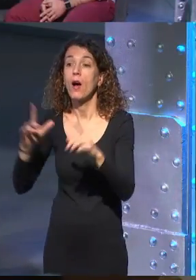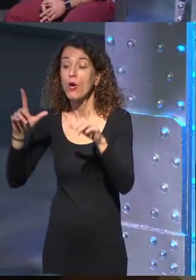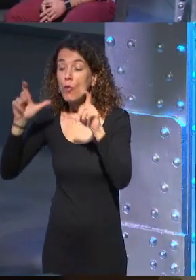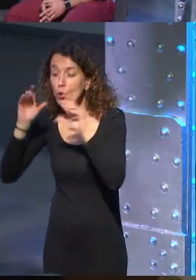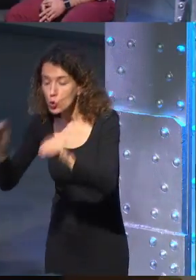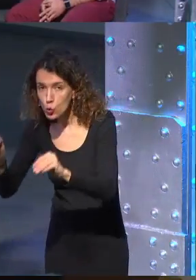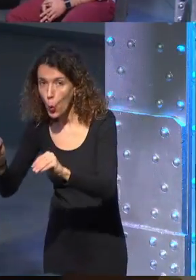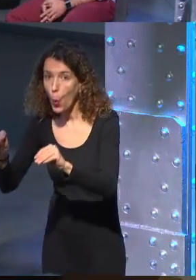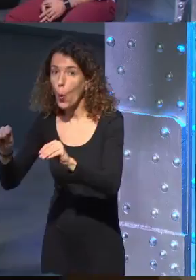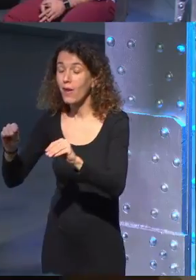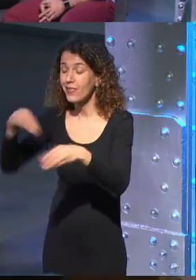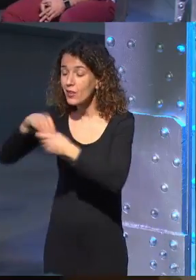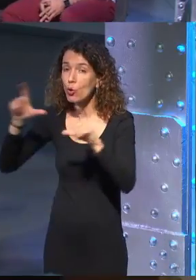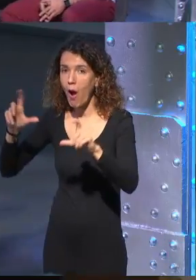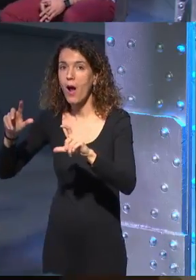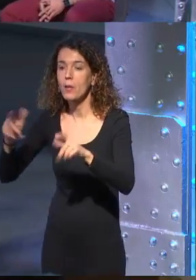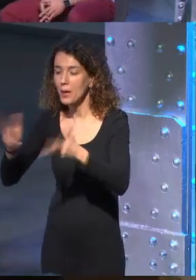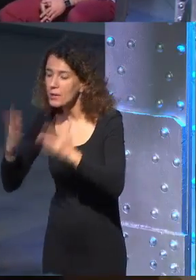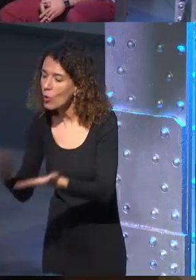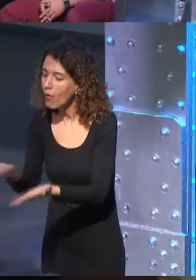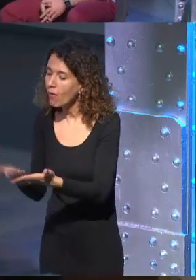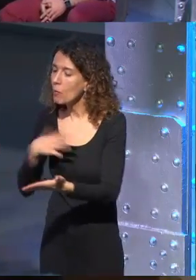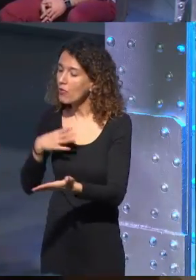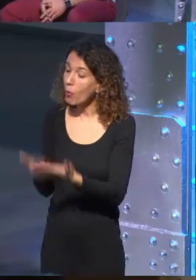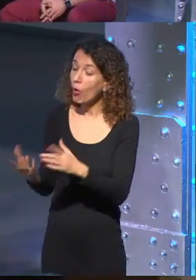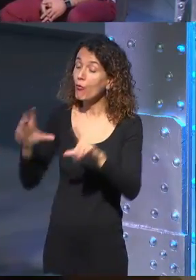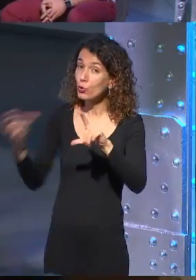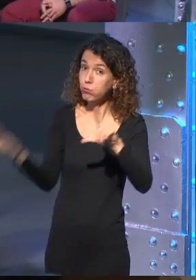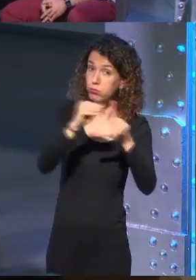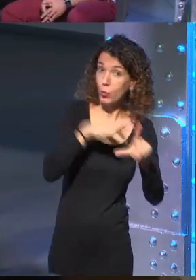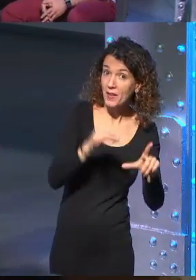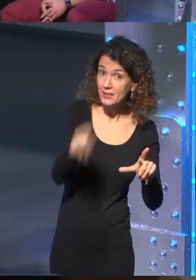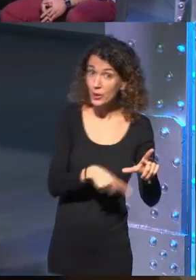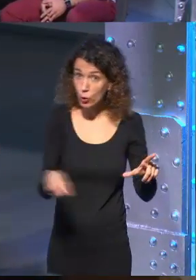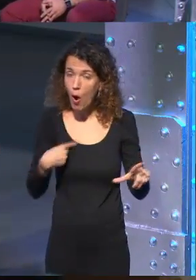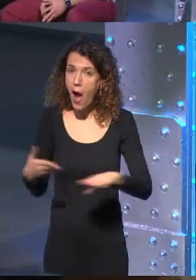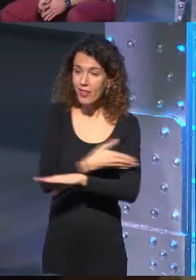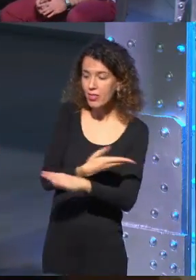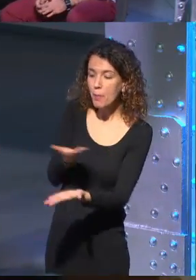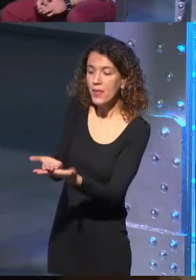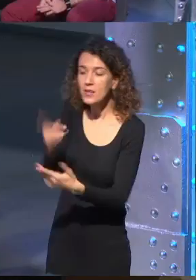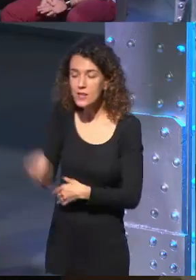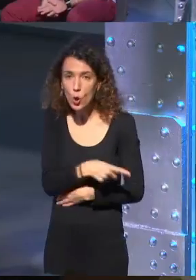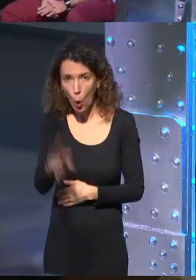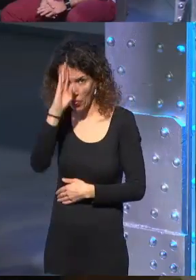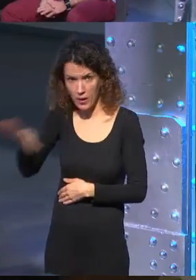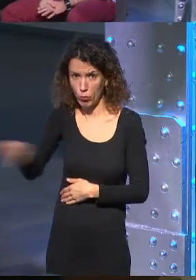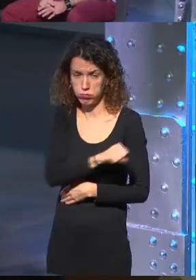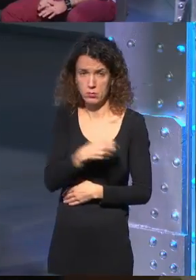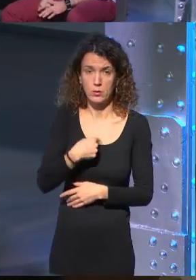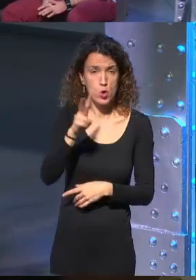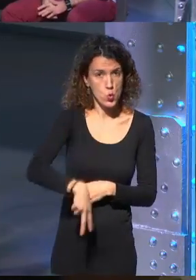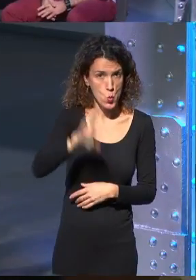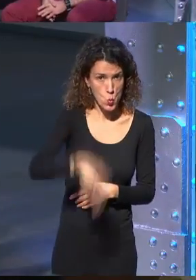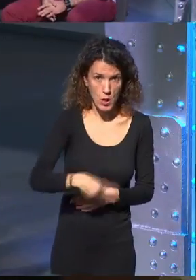friends for their permission to publish a picture in which they appear? Have you